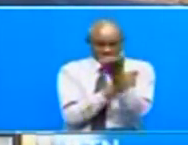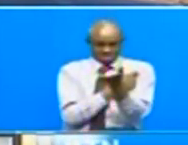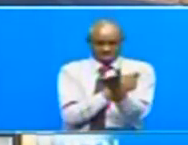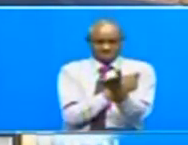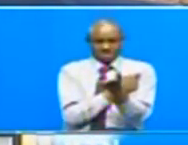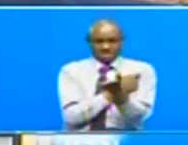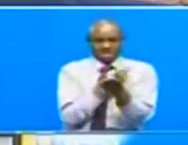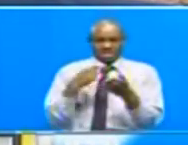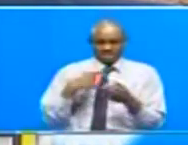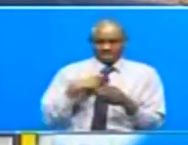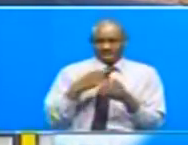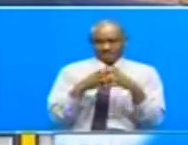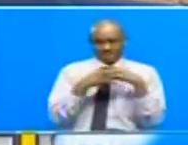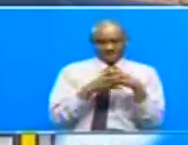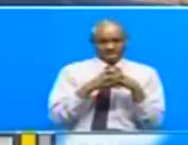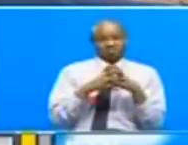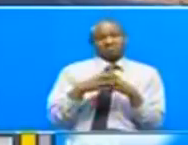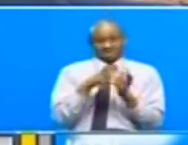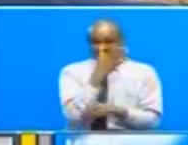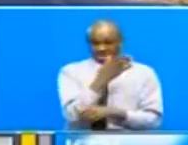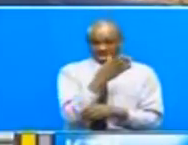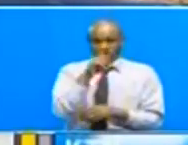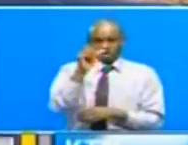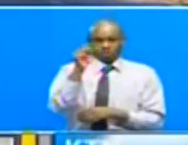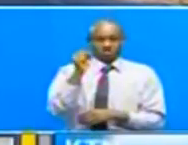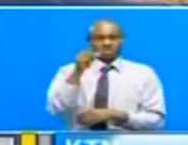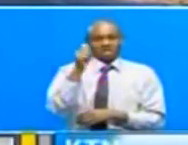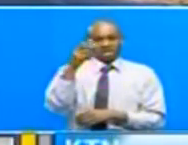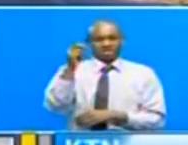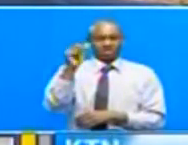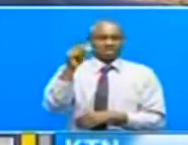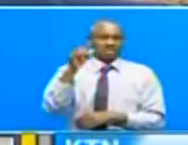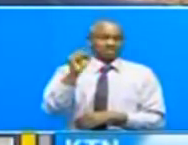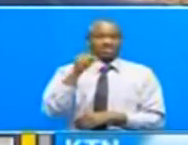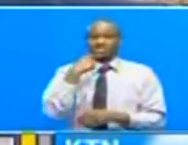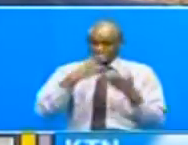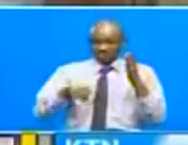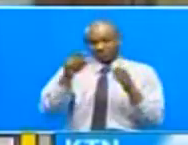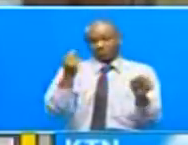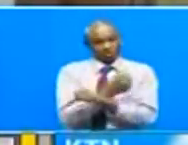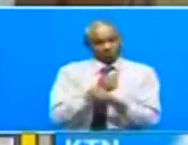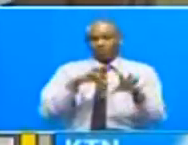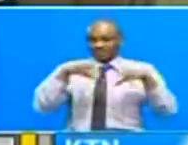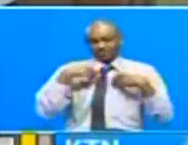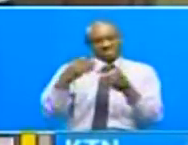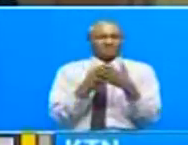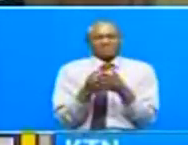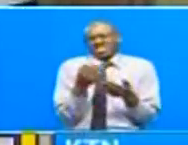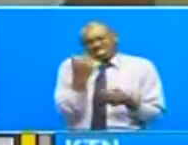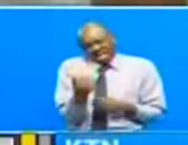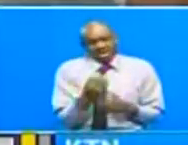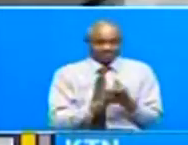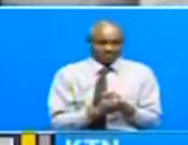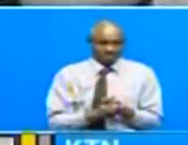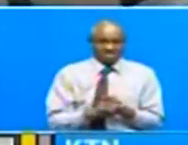Angeles, but they said that they could not take the boy at that age. The strain of his care has